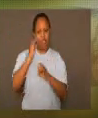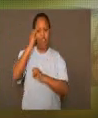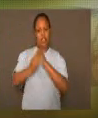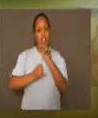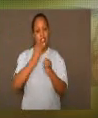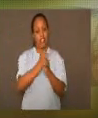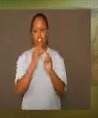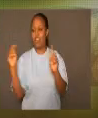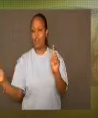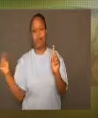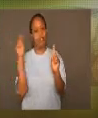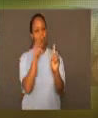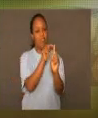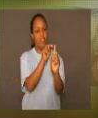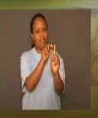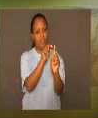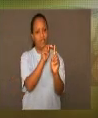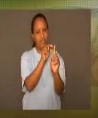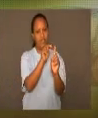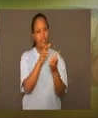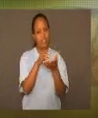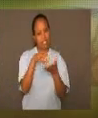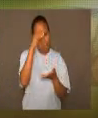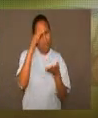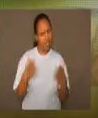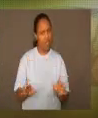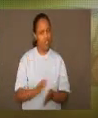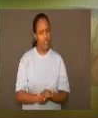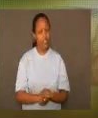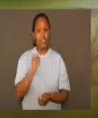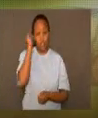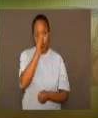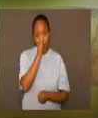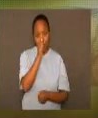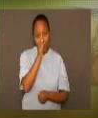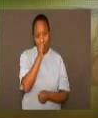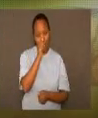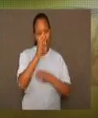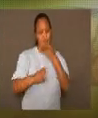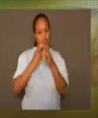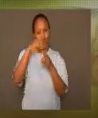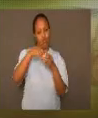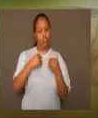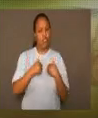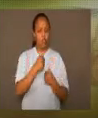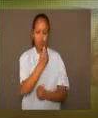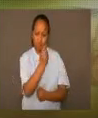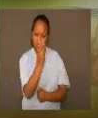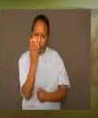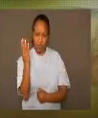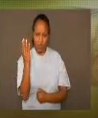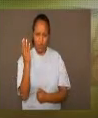international perspective. We learned that Ethiopia is one of the world's few